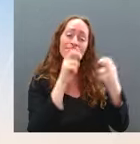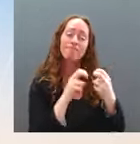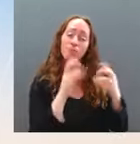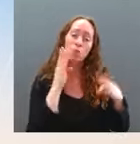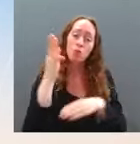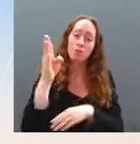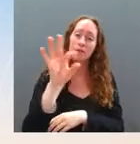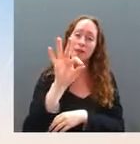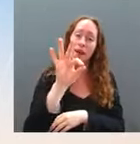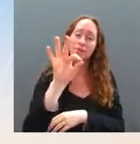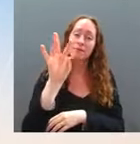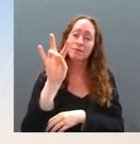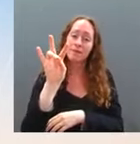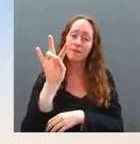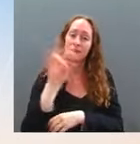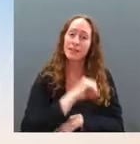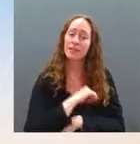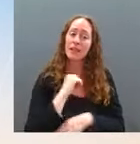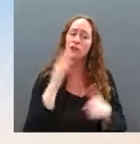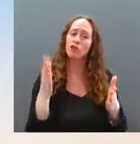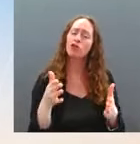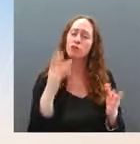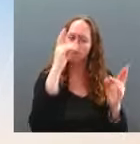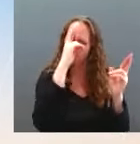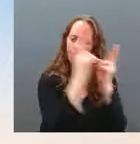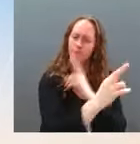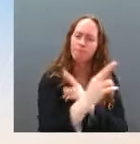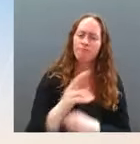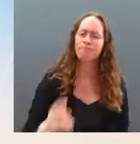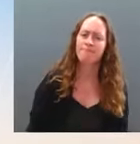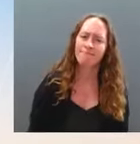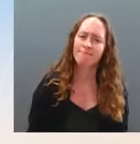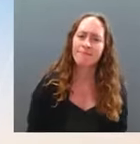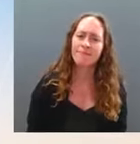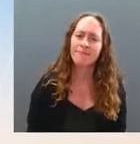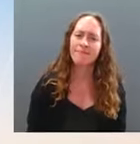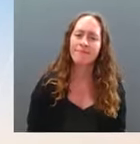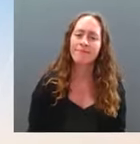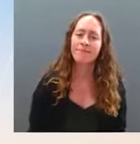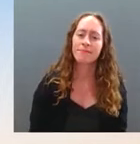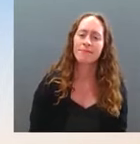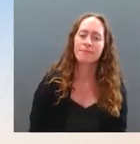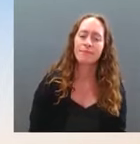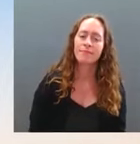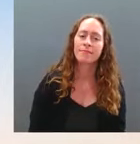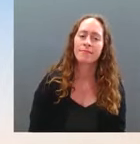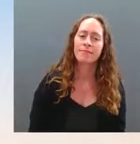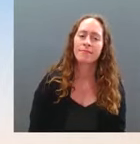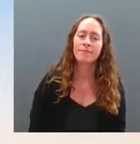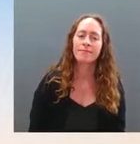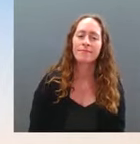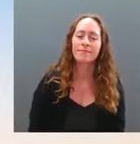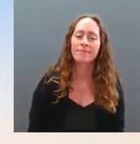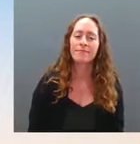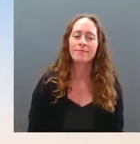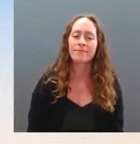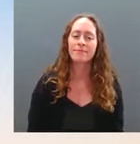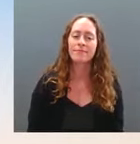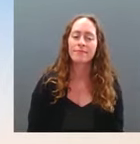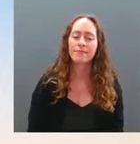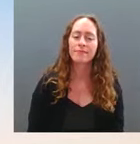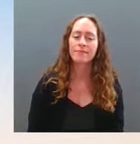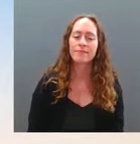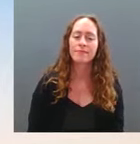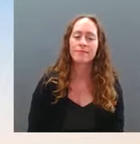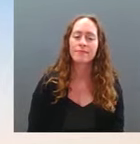CDC aside and distance, and et cetera, has the president expressed any surprise or amazement